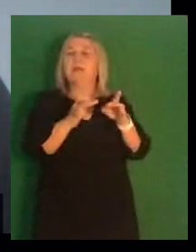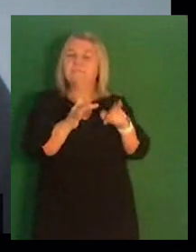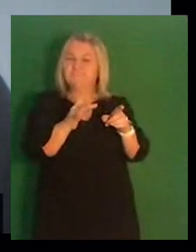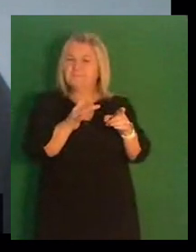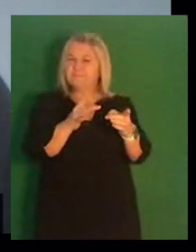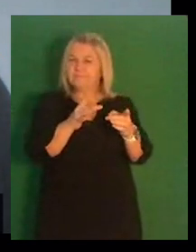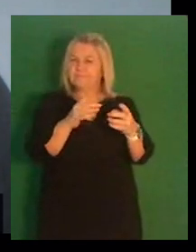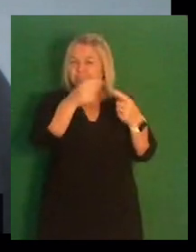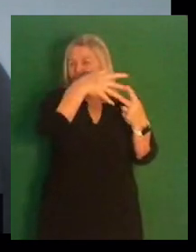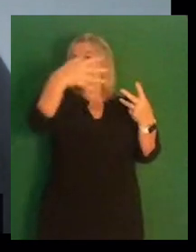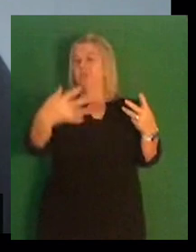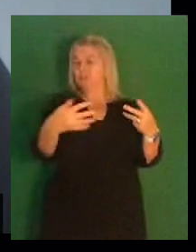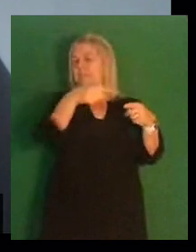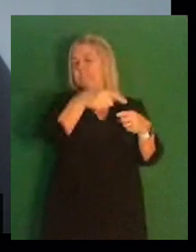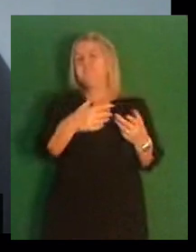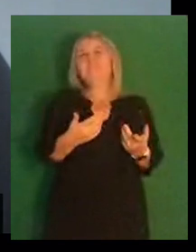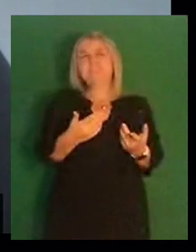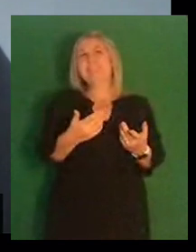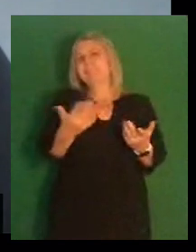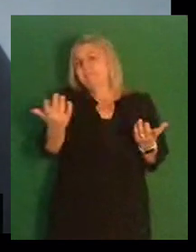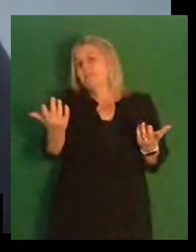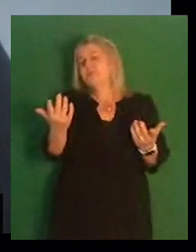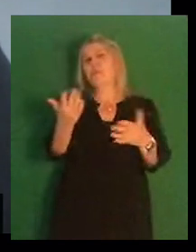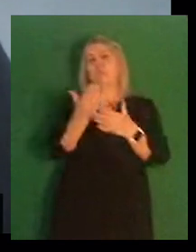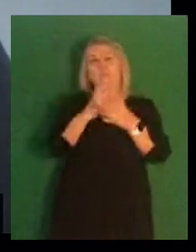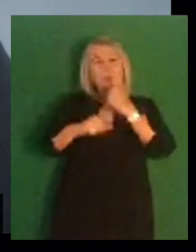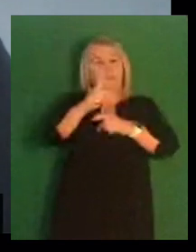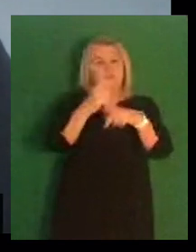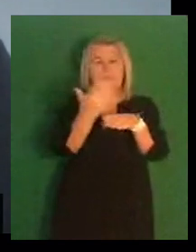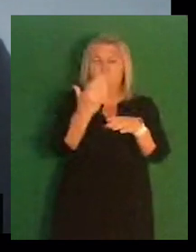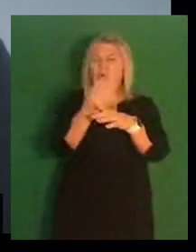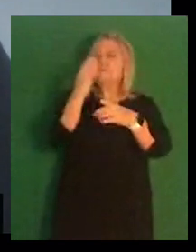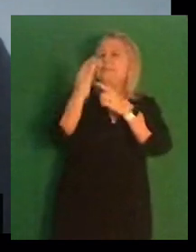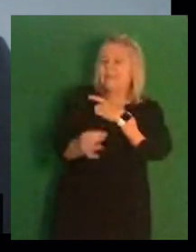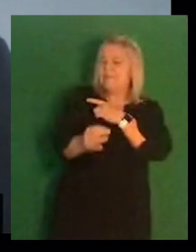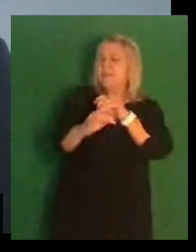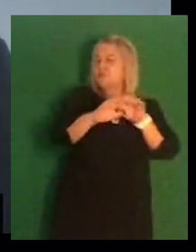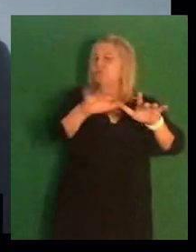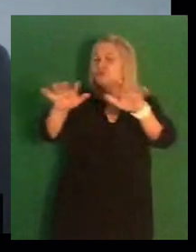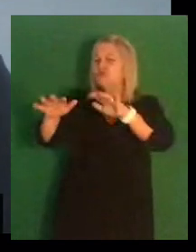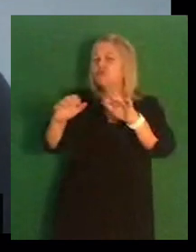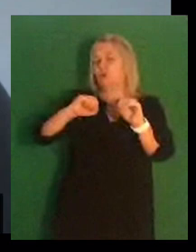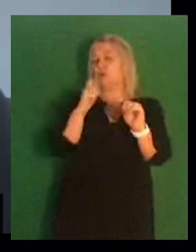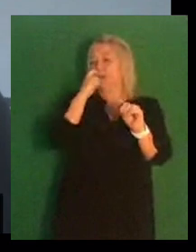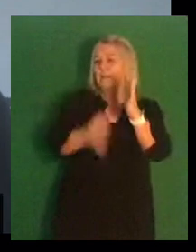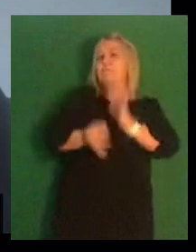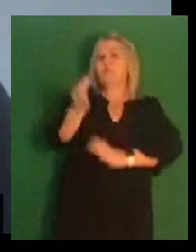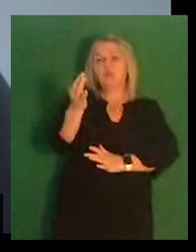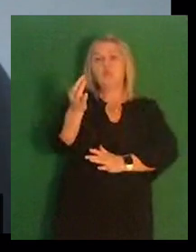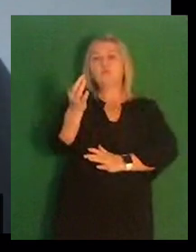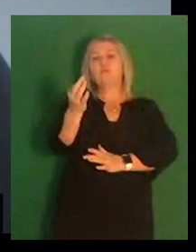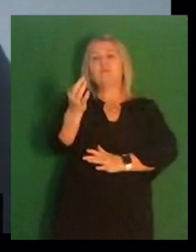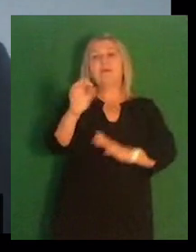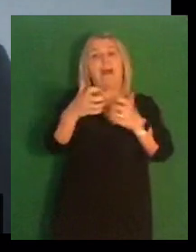community work and how working with particular communities might actually be done better using technology, because we're